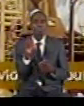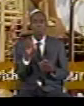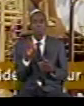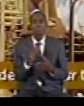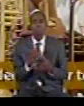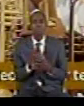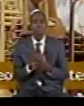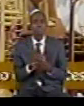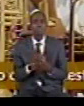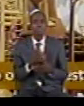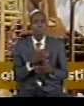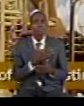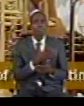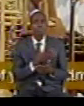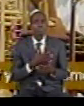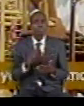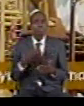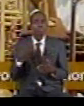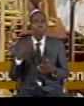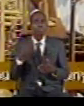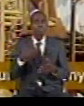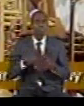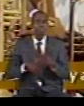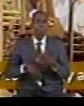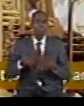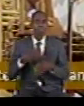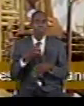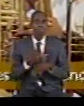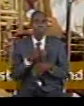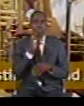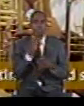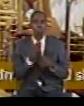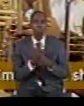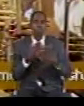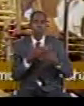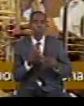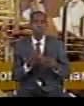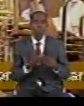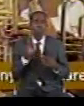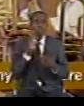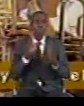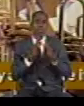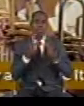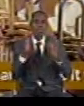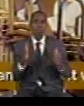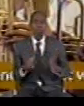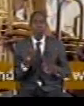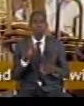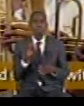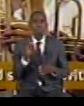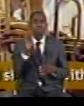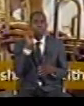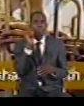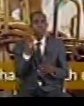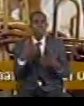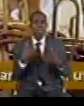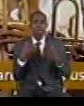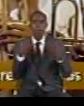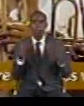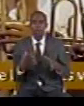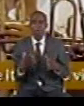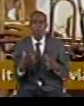And the Deeper Life Church is just close by her house. So She has so many challenges, she cannot